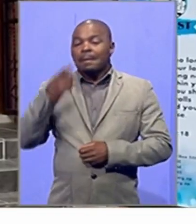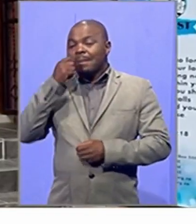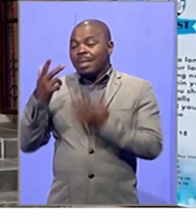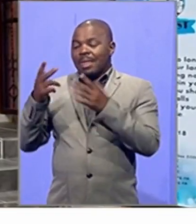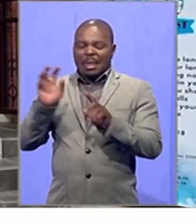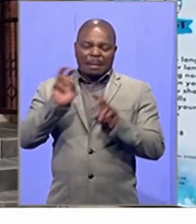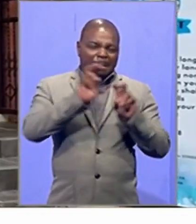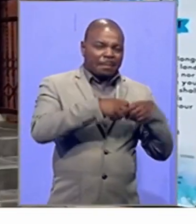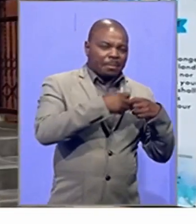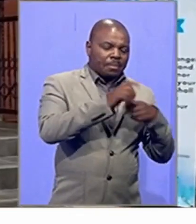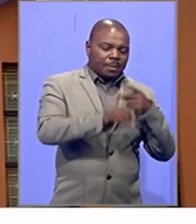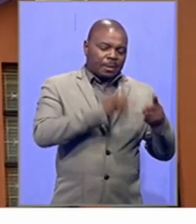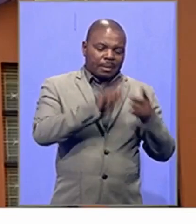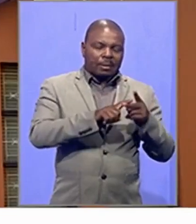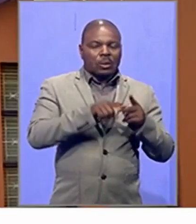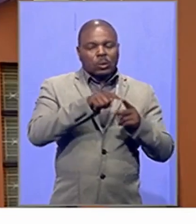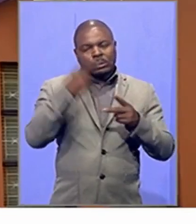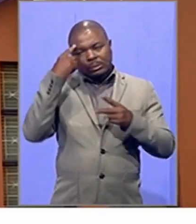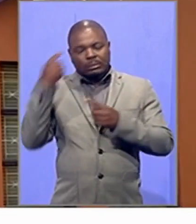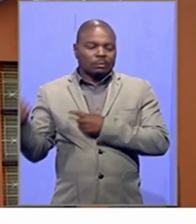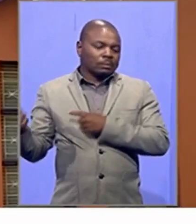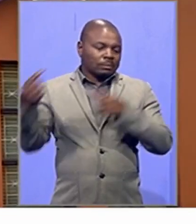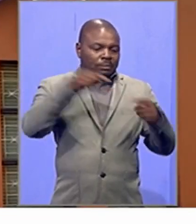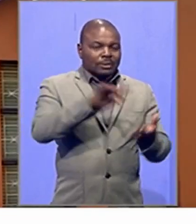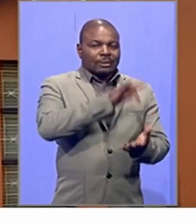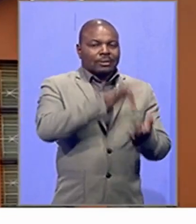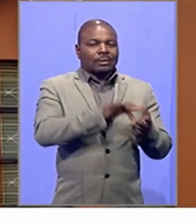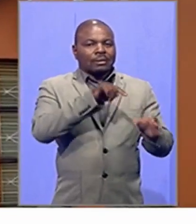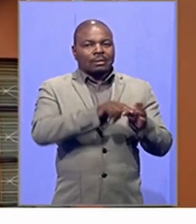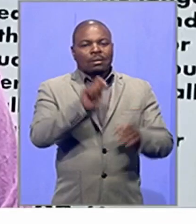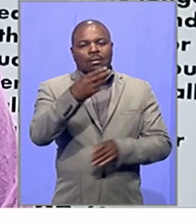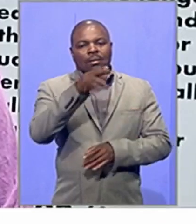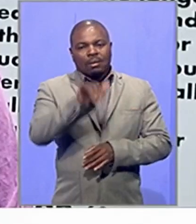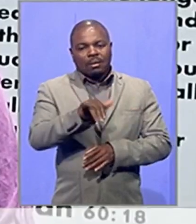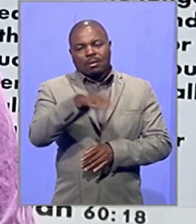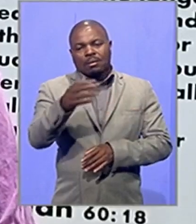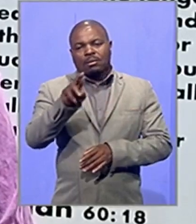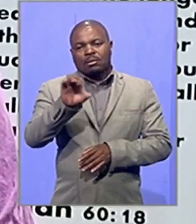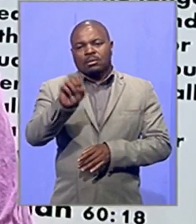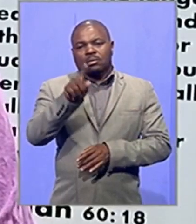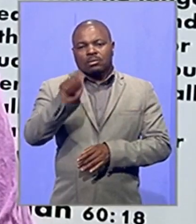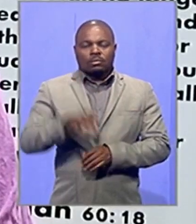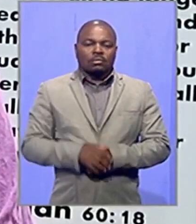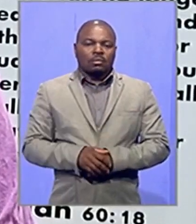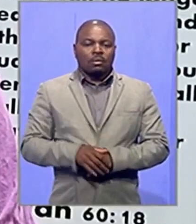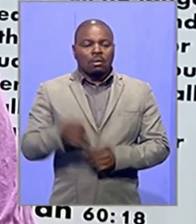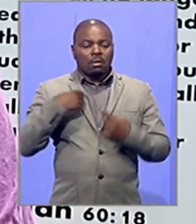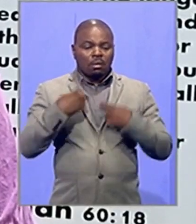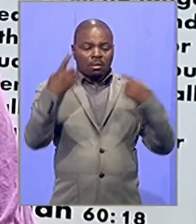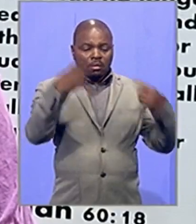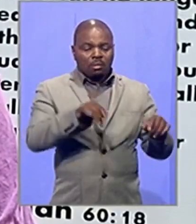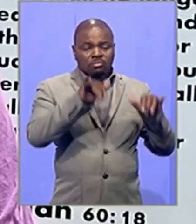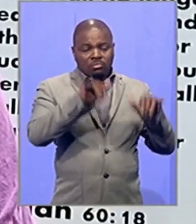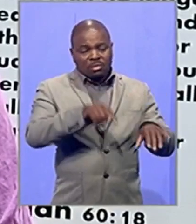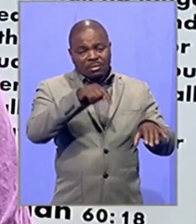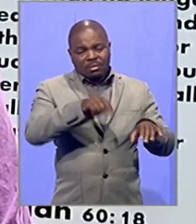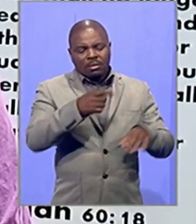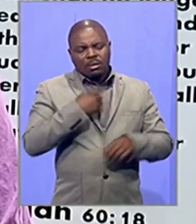barobedi morago ga fa Mokoena o ile a bona thuso kwa centereng ya Thy Rest. The time I stayed here, I started